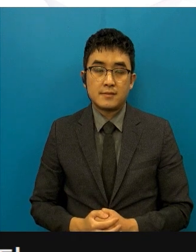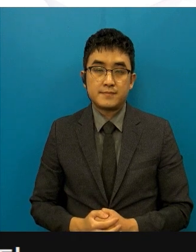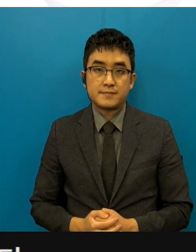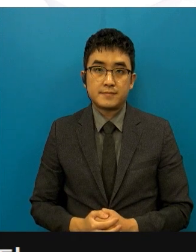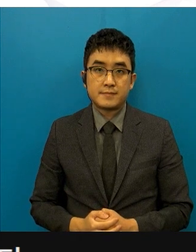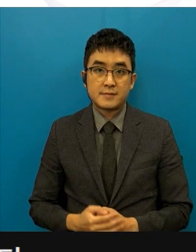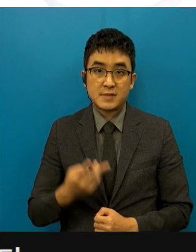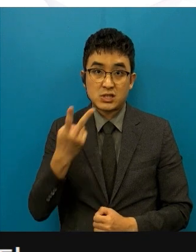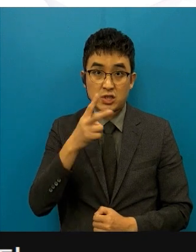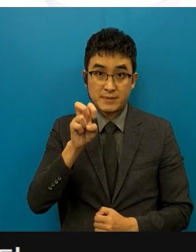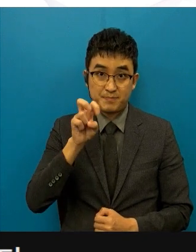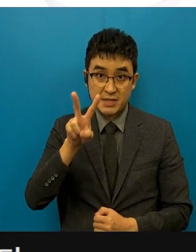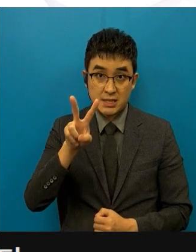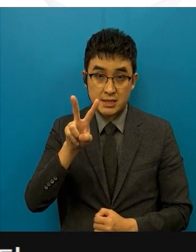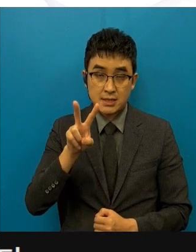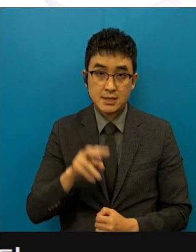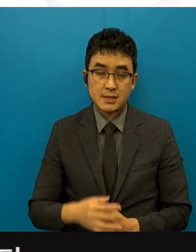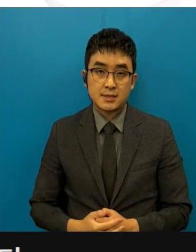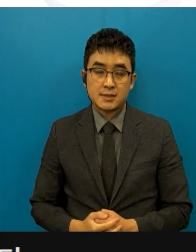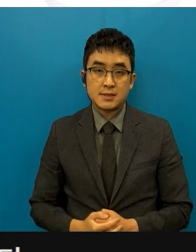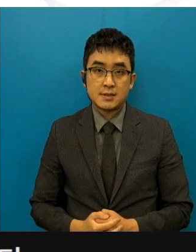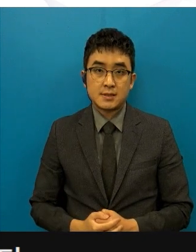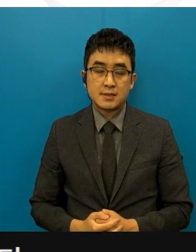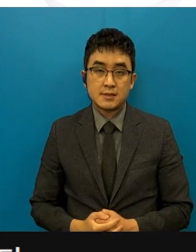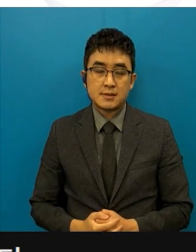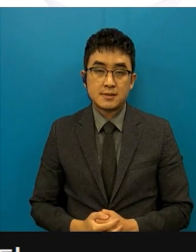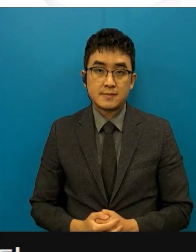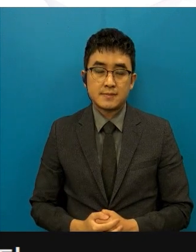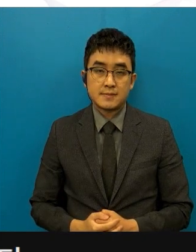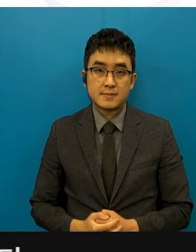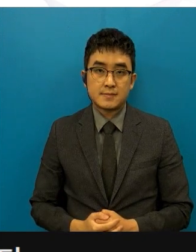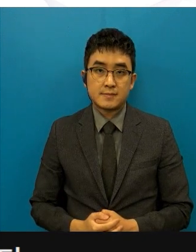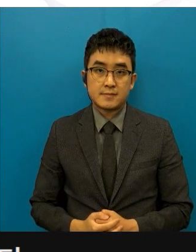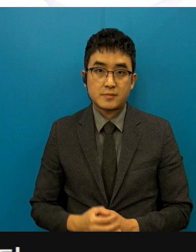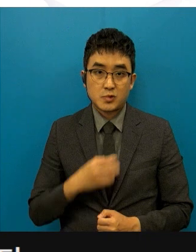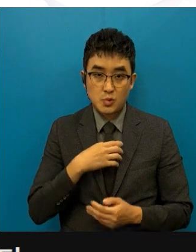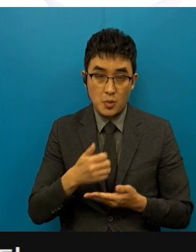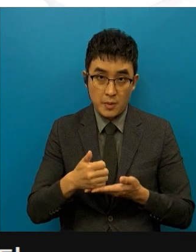and the holding of public hearings.